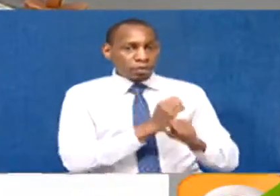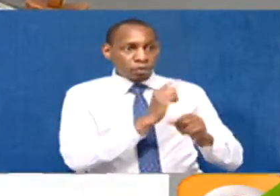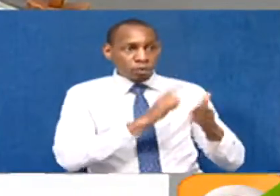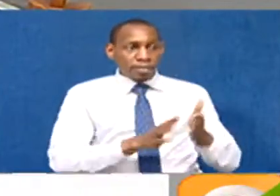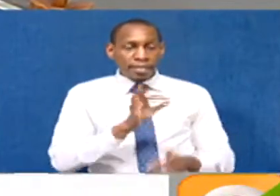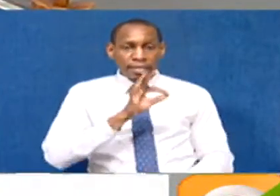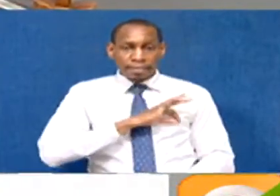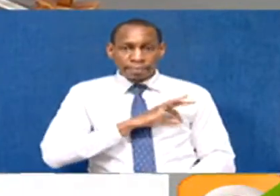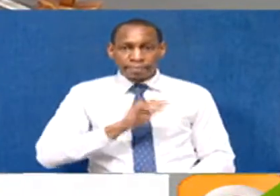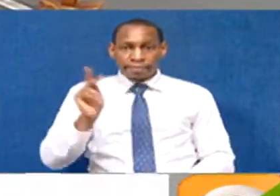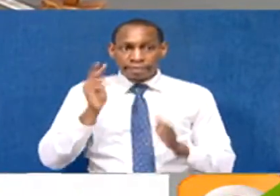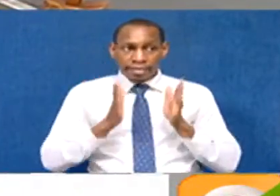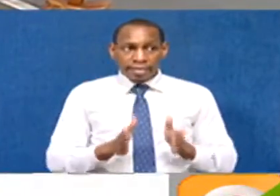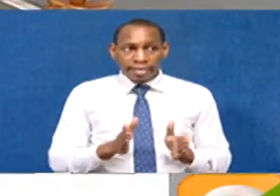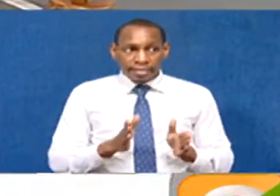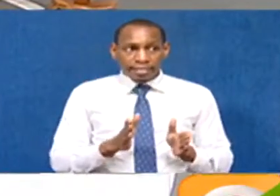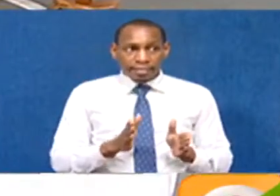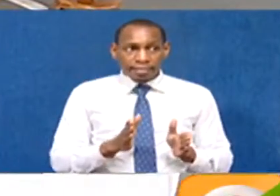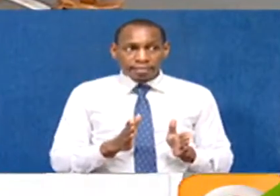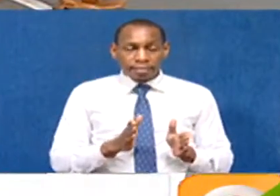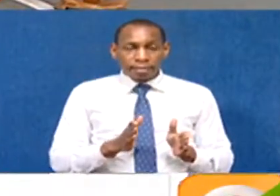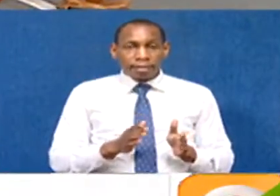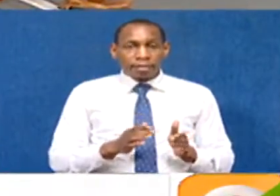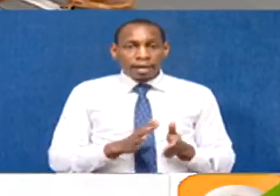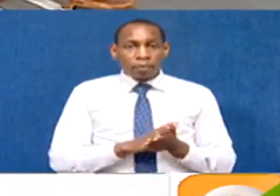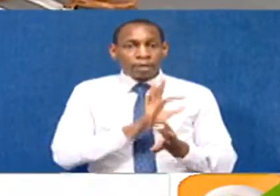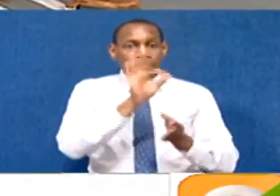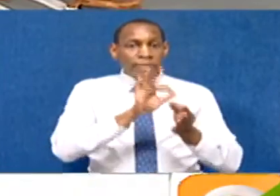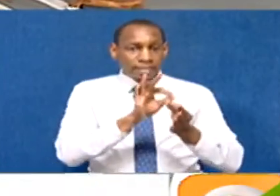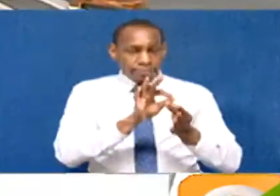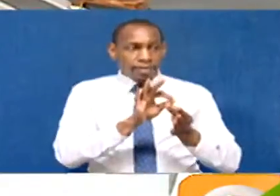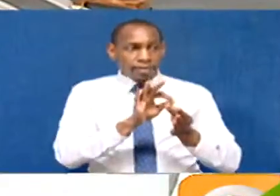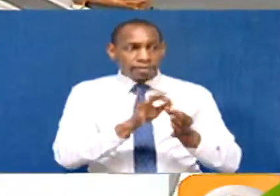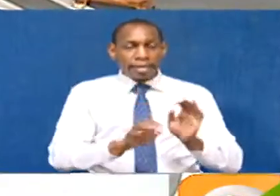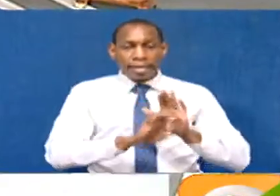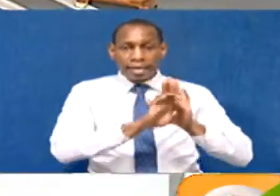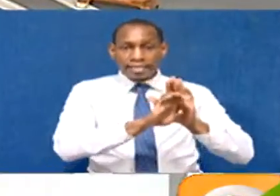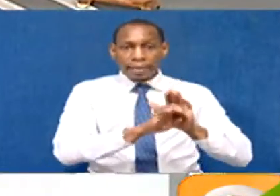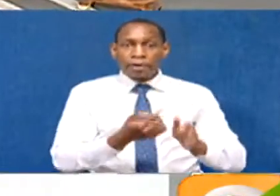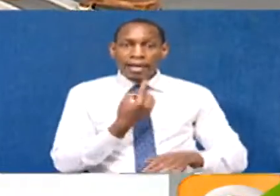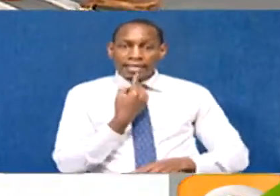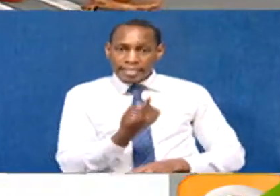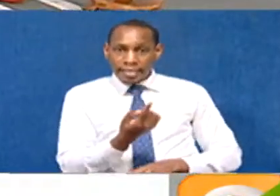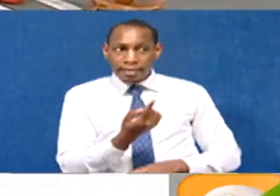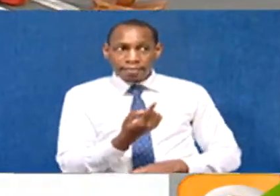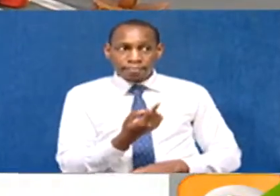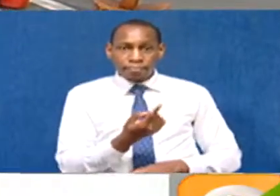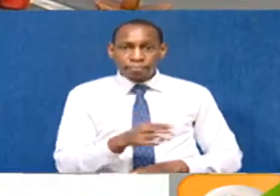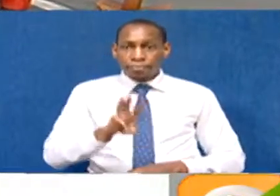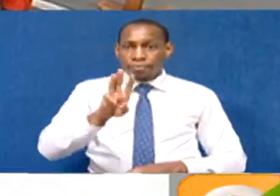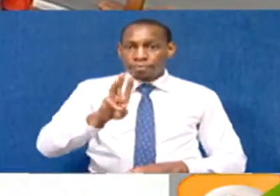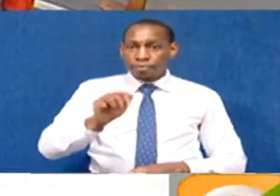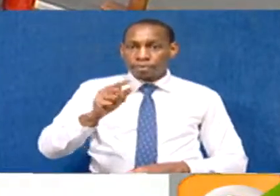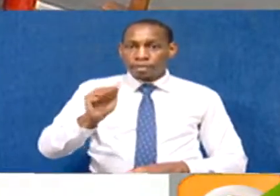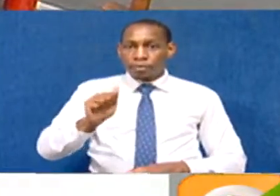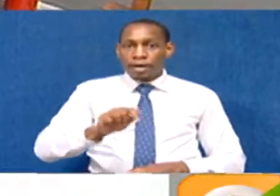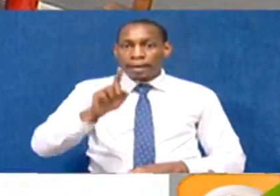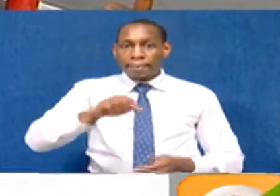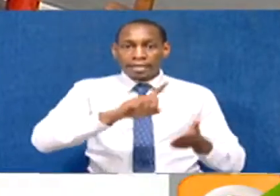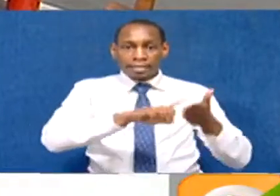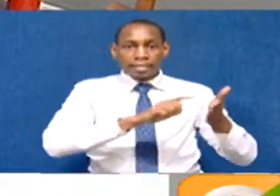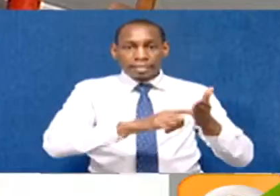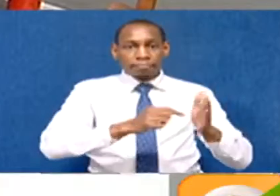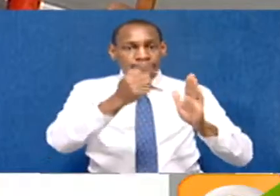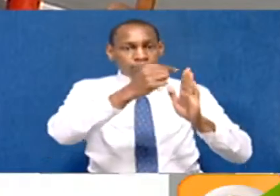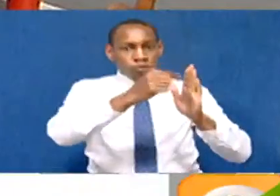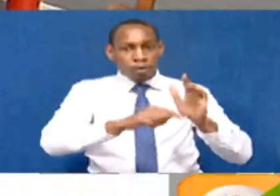for the benefit of Kenyans is deal with specifics. For example, say Gladys Wanga is supposed to be charged for